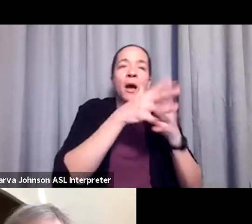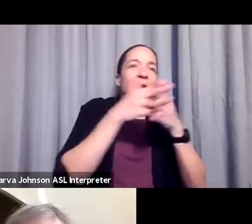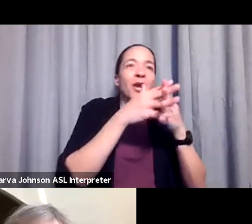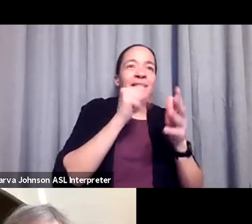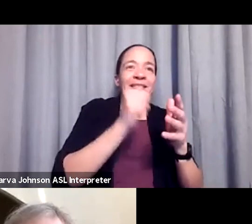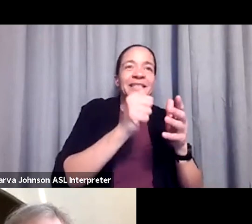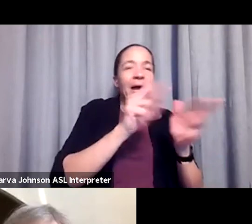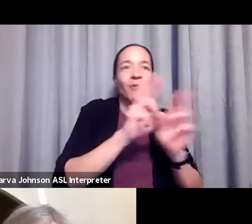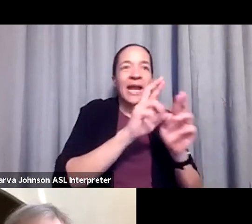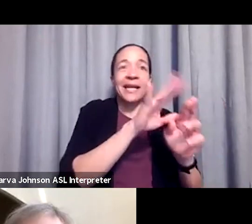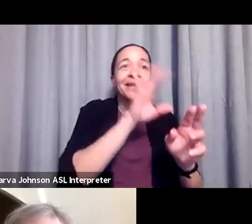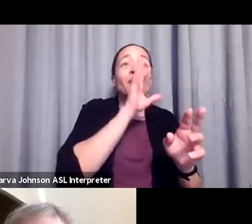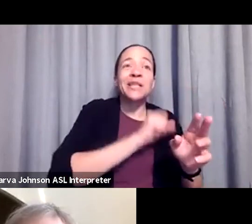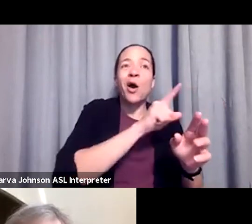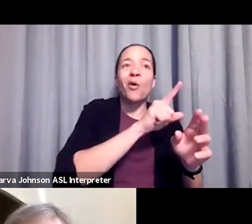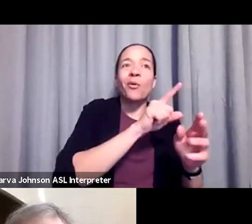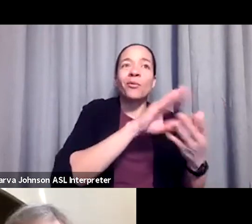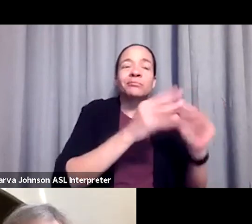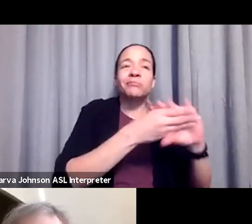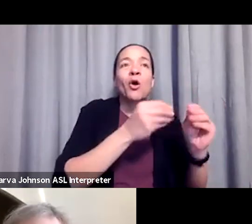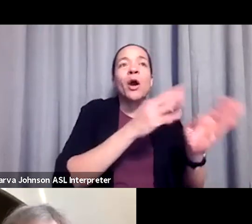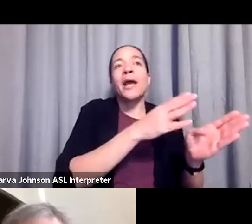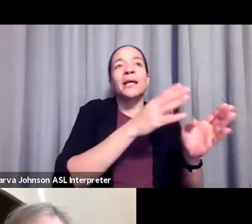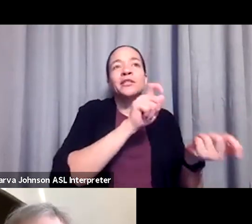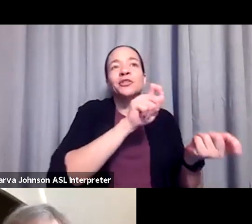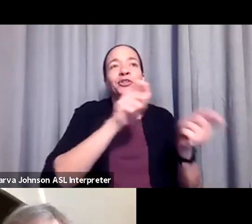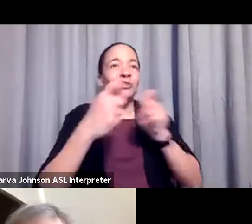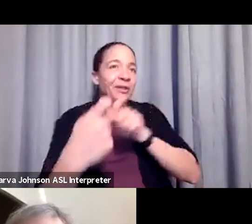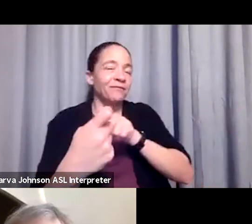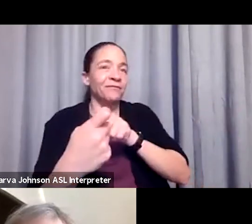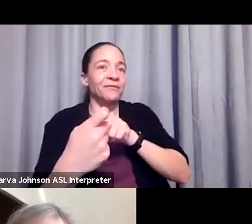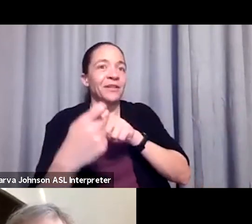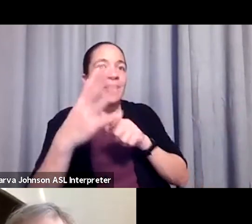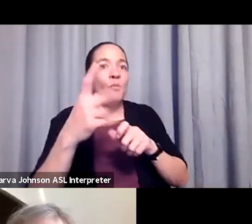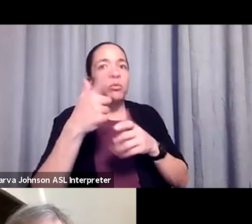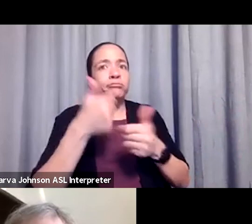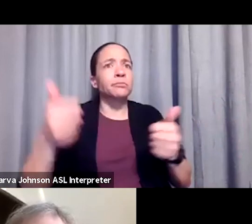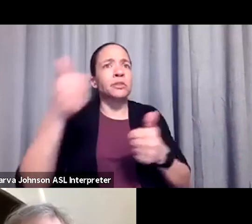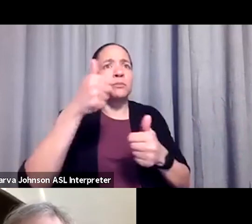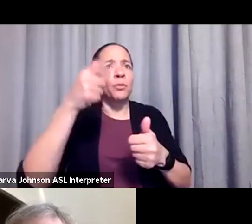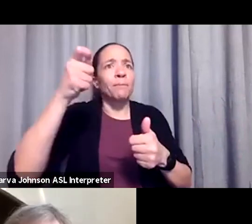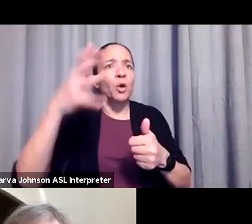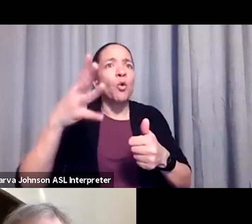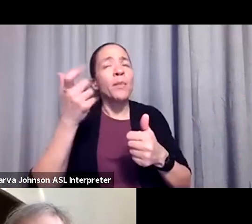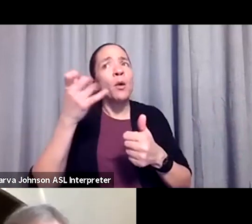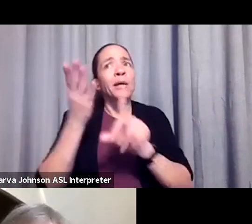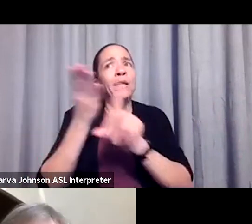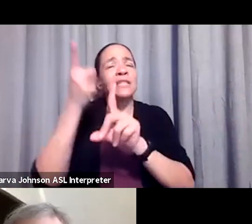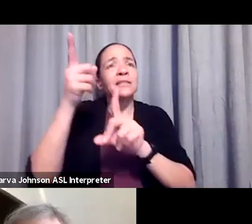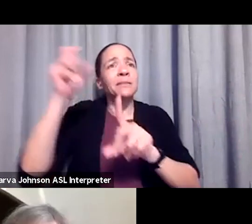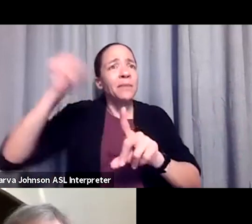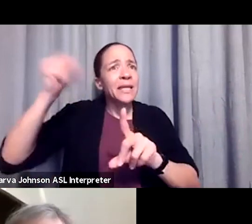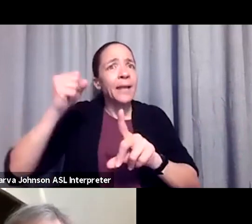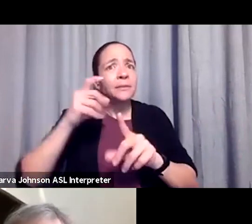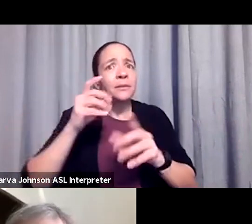to support their issue, but also part of their legal strategy. They wanted the members of the Supreme Court to believe that America was ready for this.